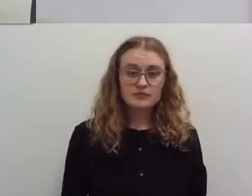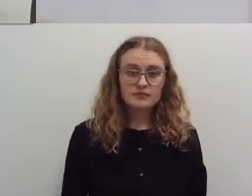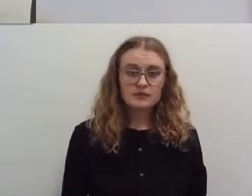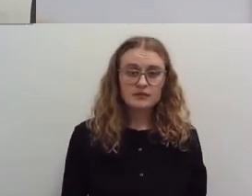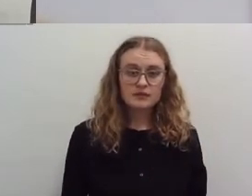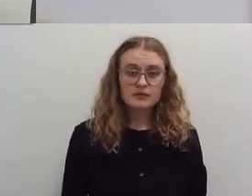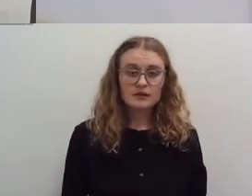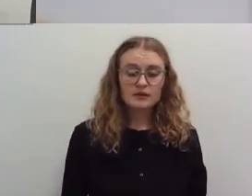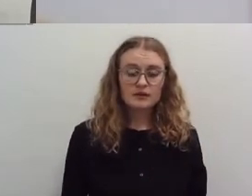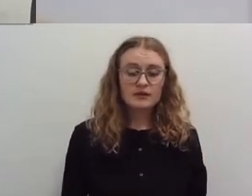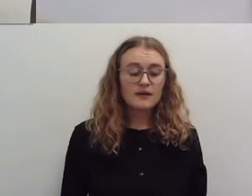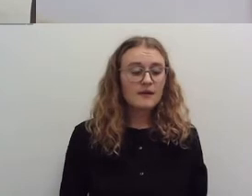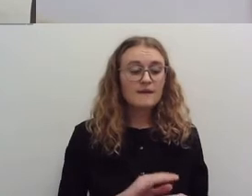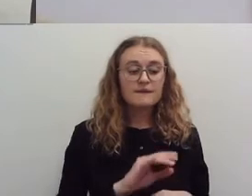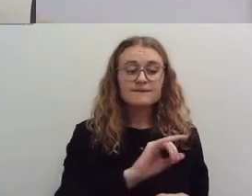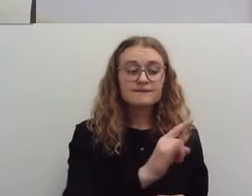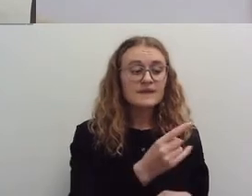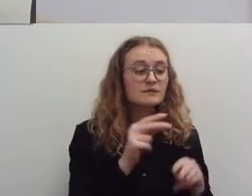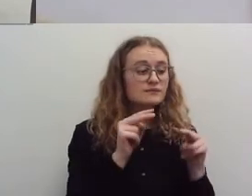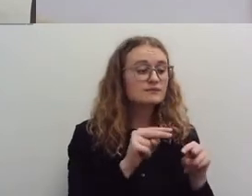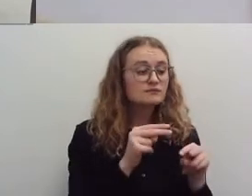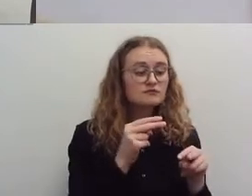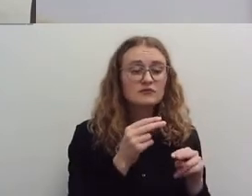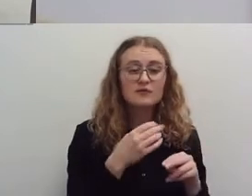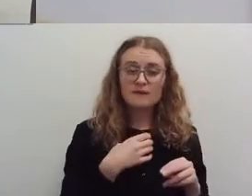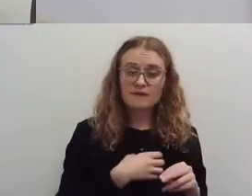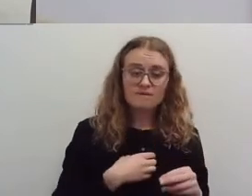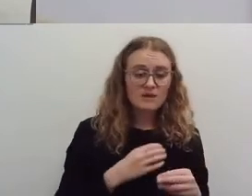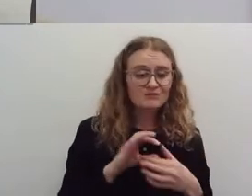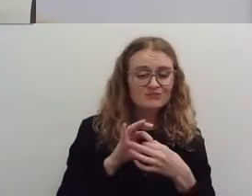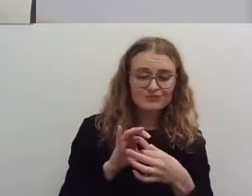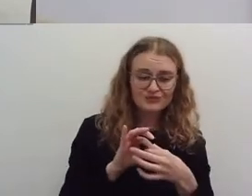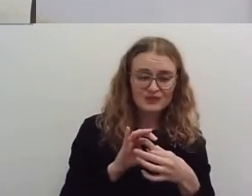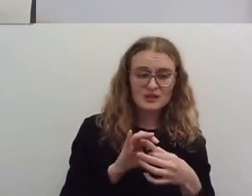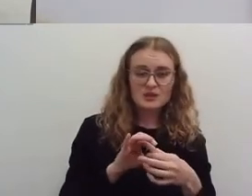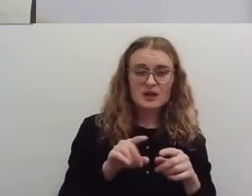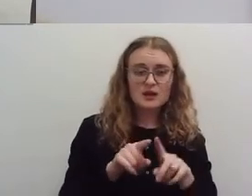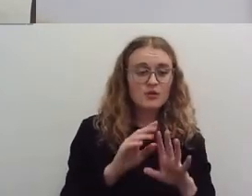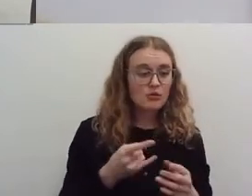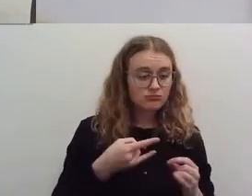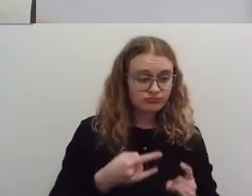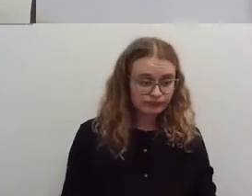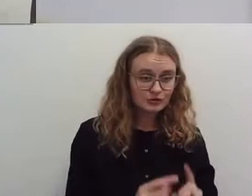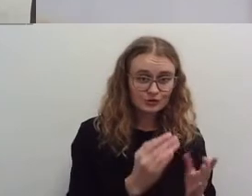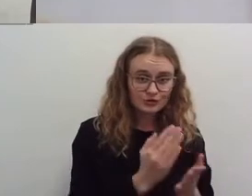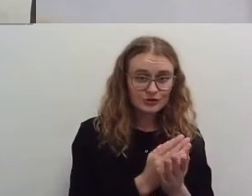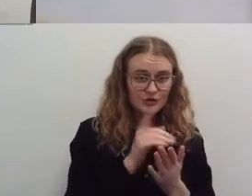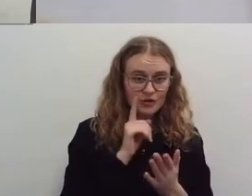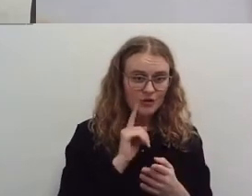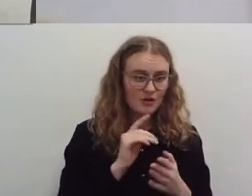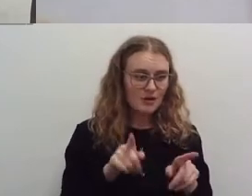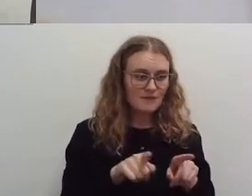welcome the child into the world and we start right away by saying this is mostly the